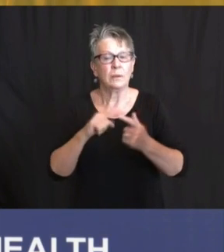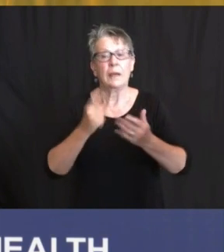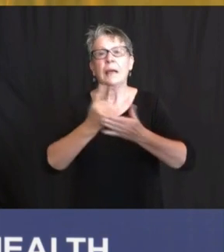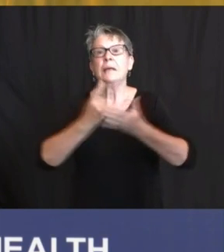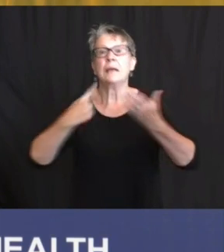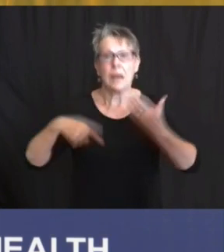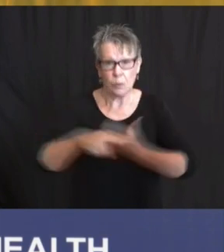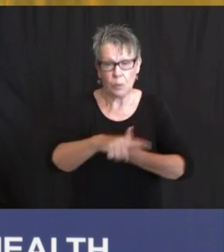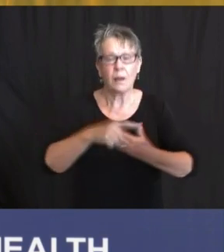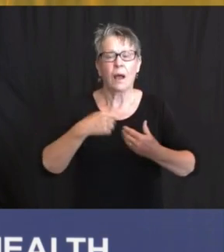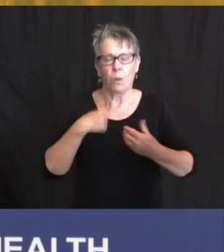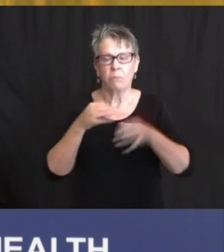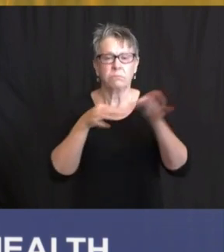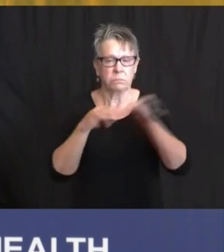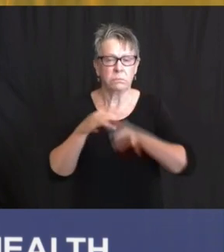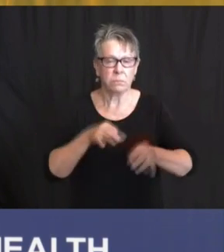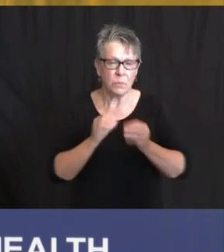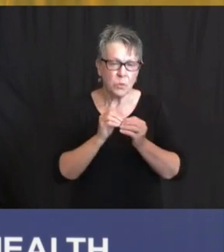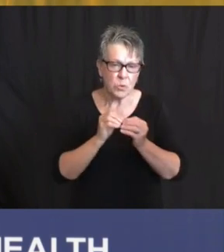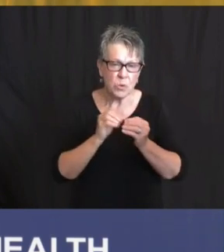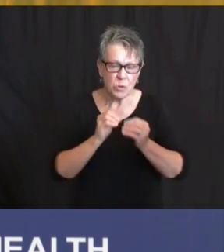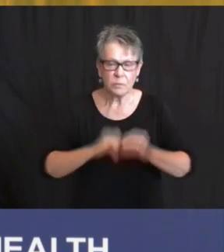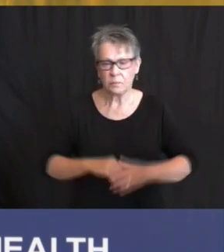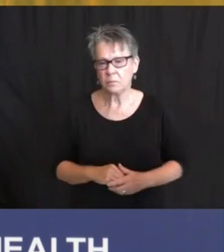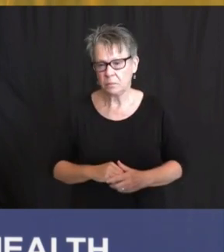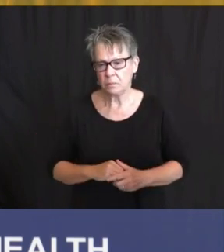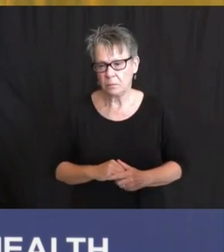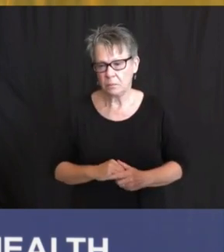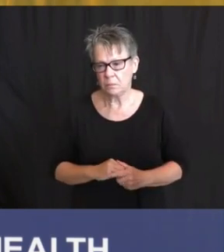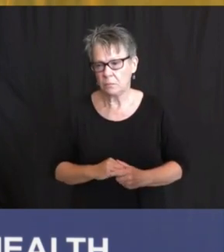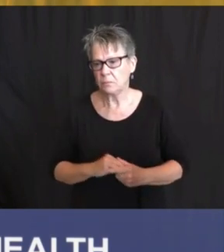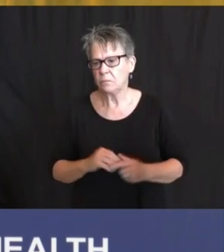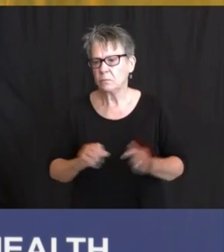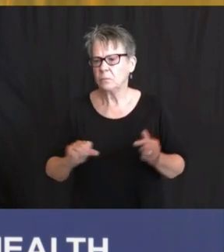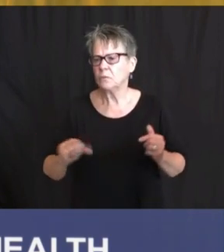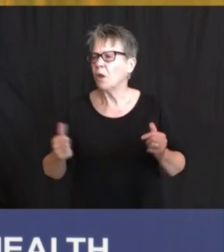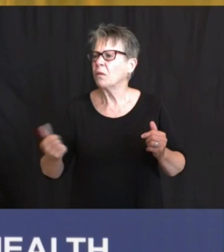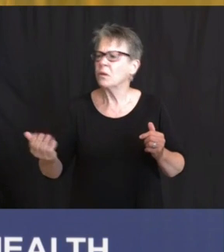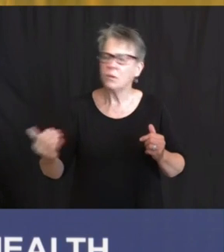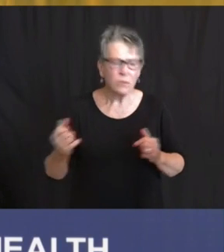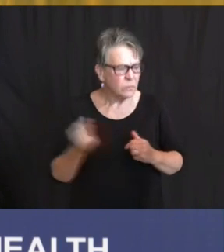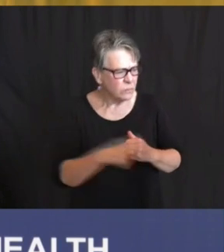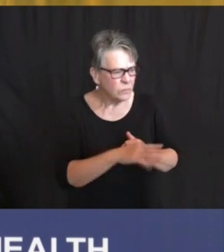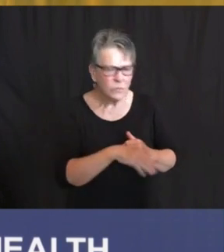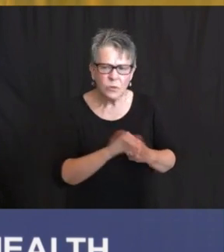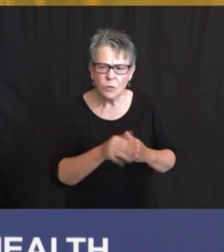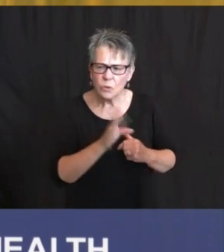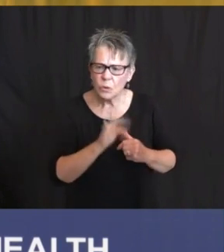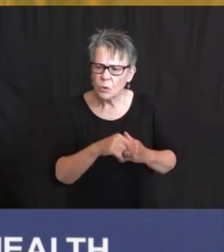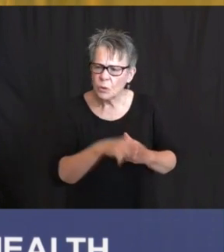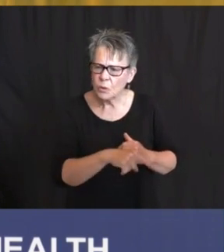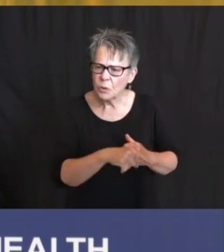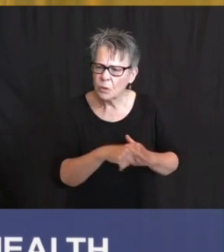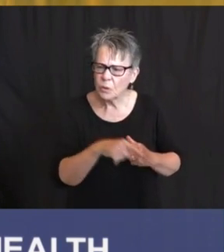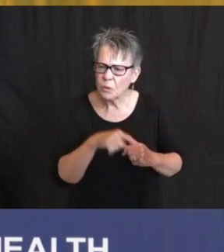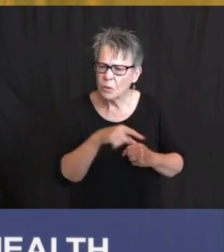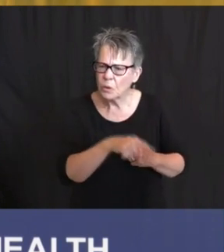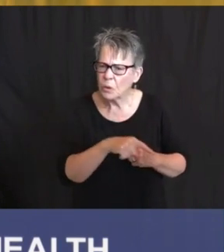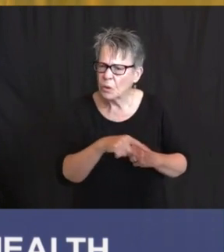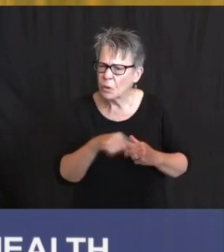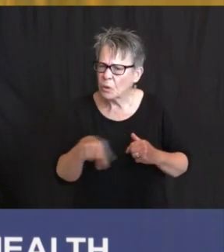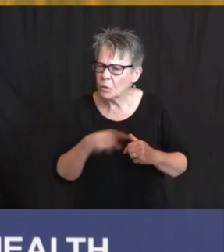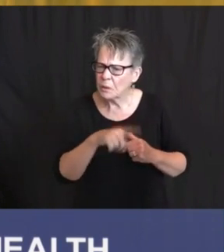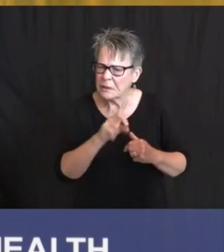the homes for the developmentally disabled, where our hearts are broken, folks in long-term care,